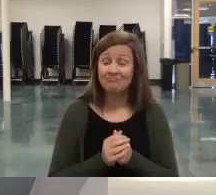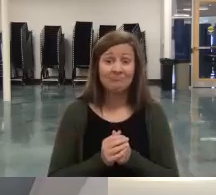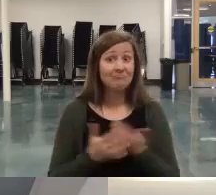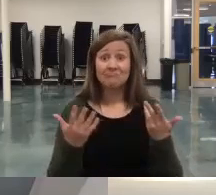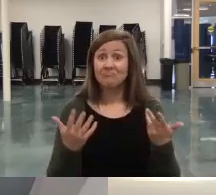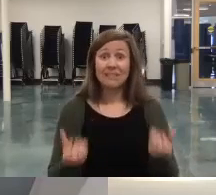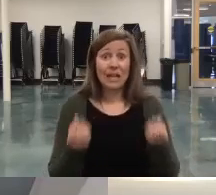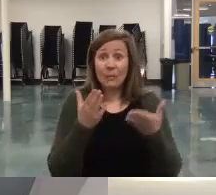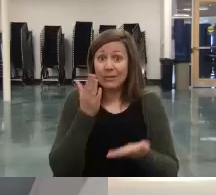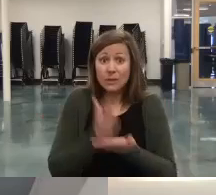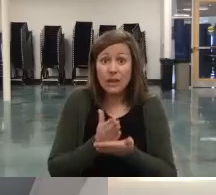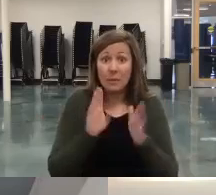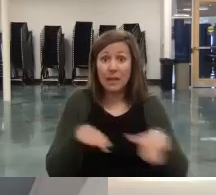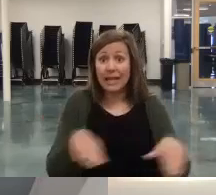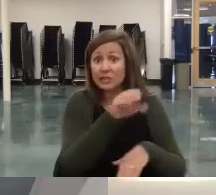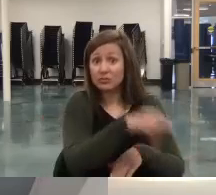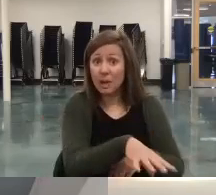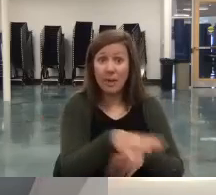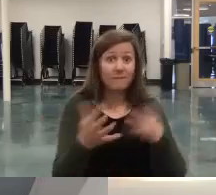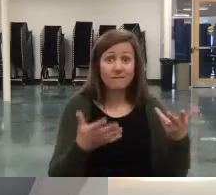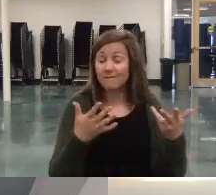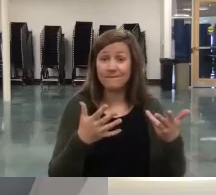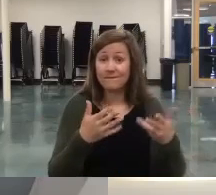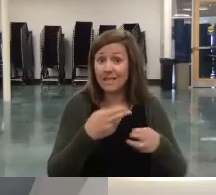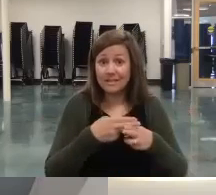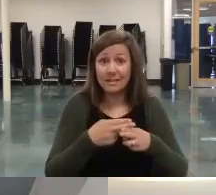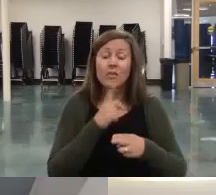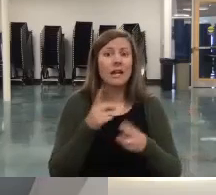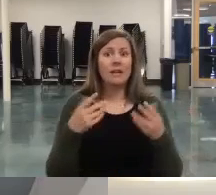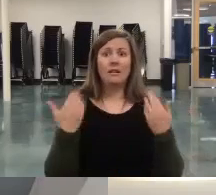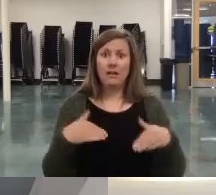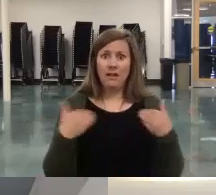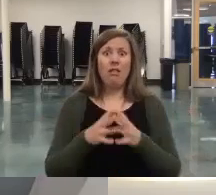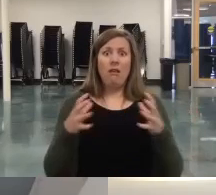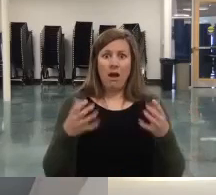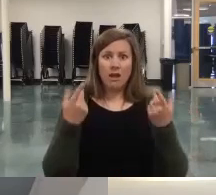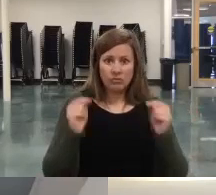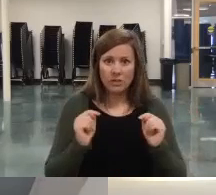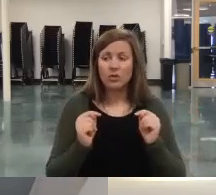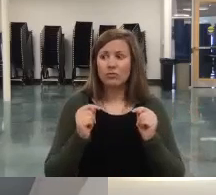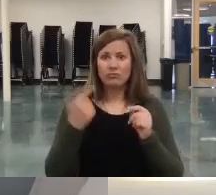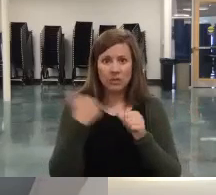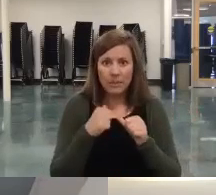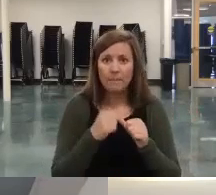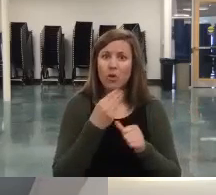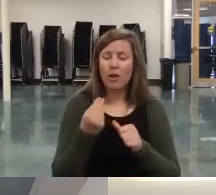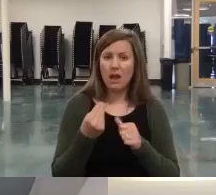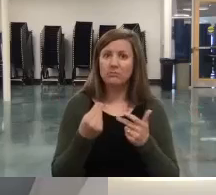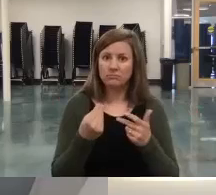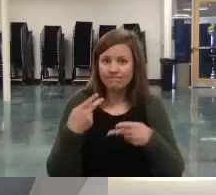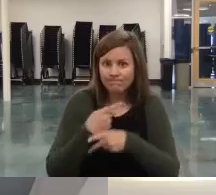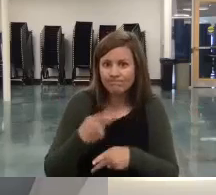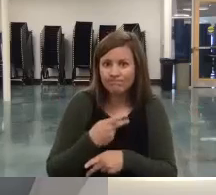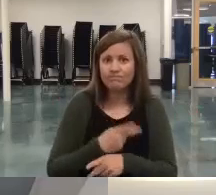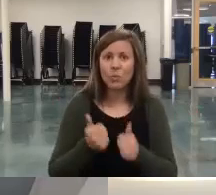cease childcare for a period of time. So it's a lot to navigate amongst our organization and our